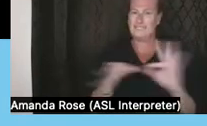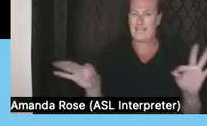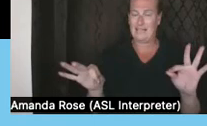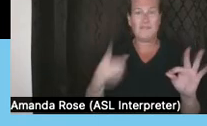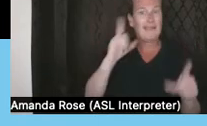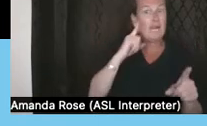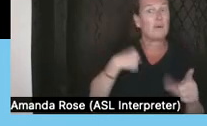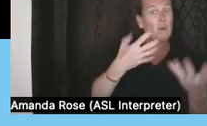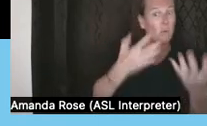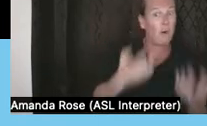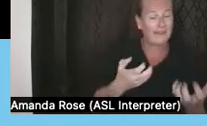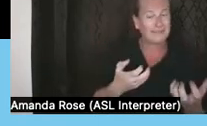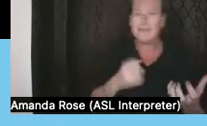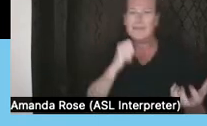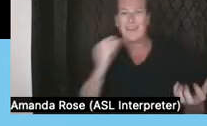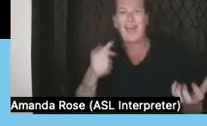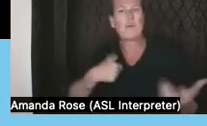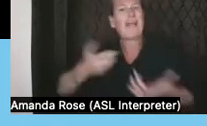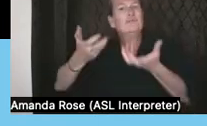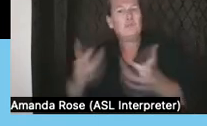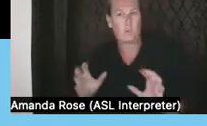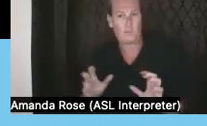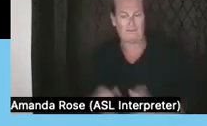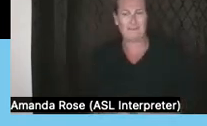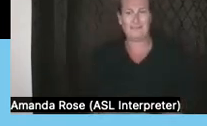and not what I don't want them to do.